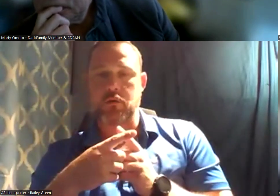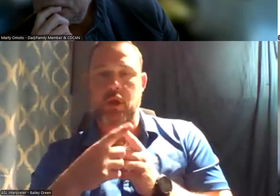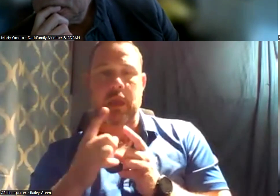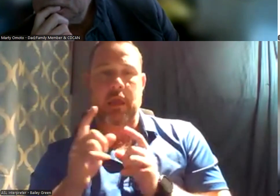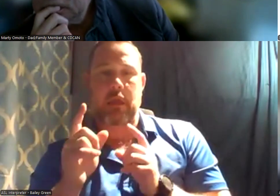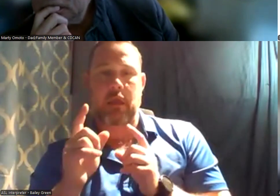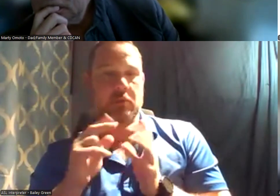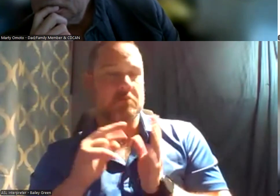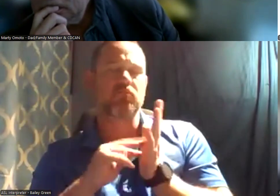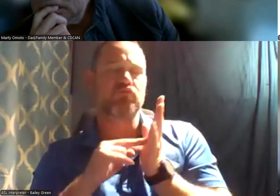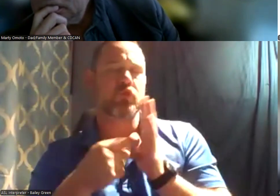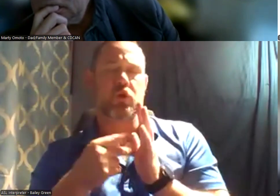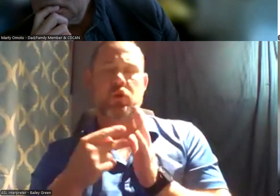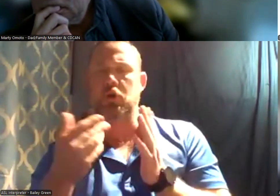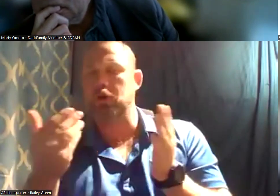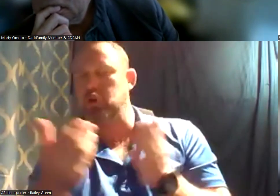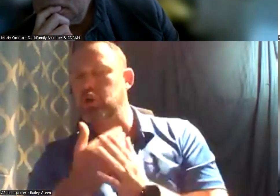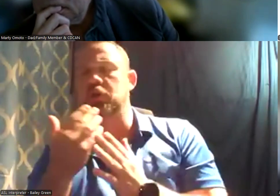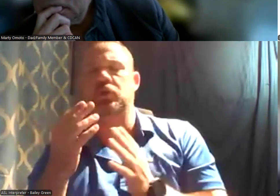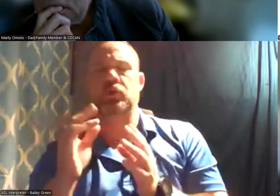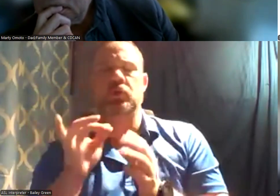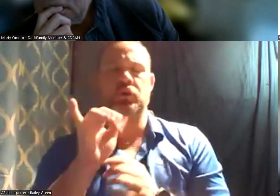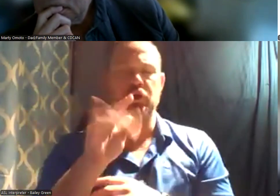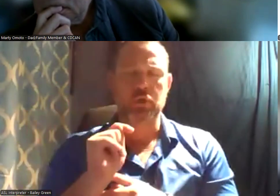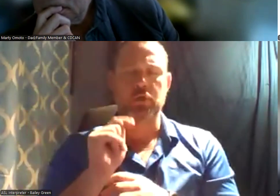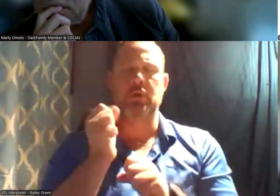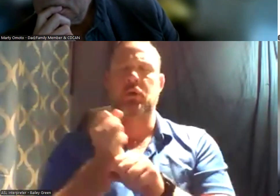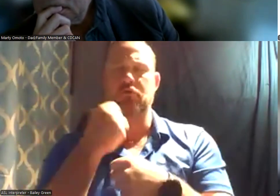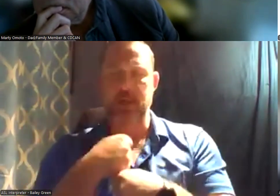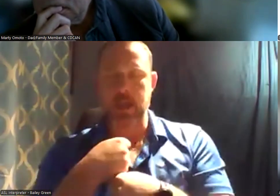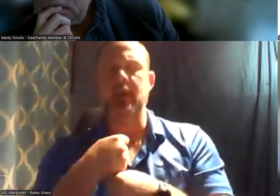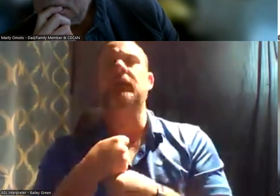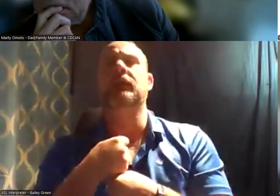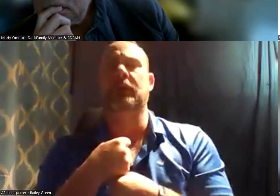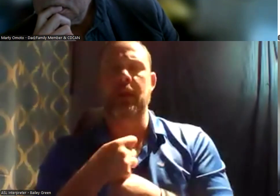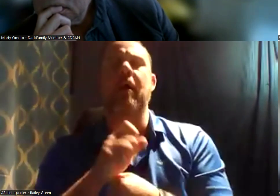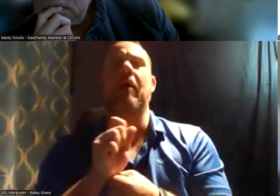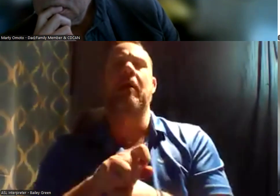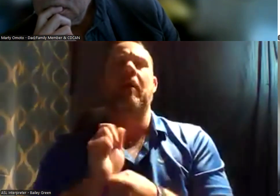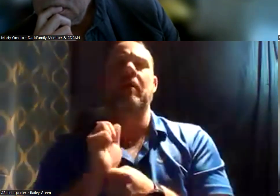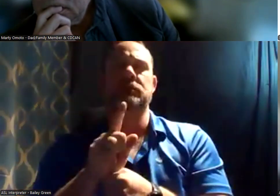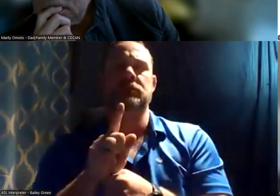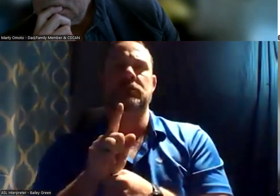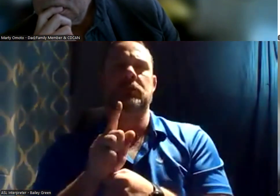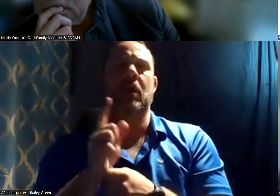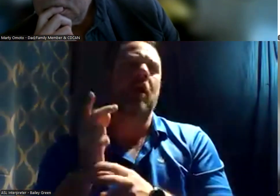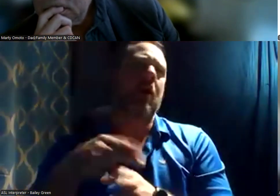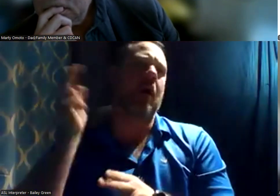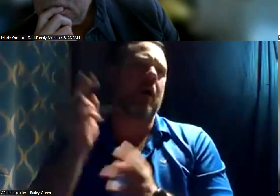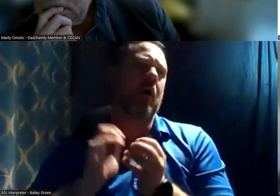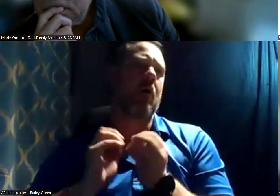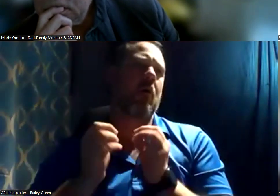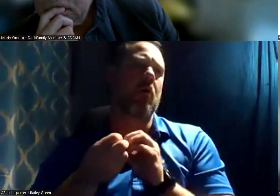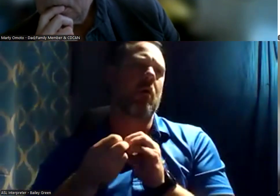asking, in terms of like, new units being created, asking for a higher number